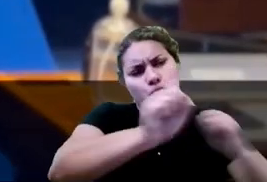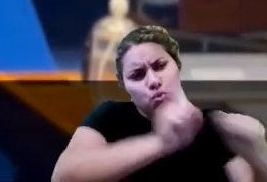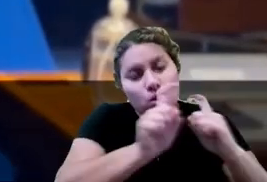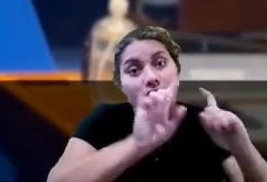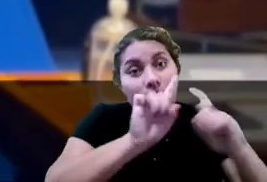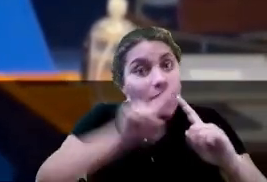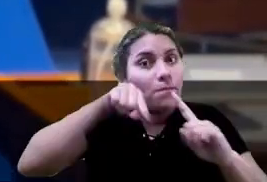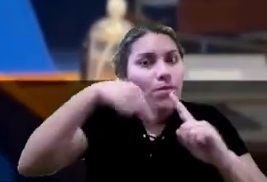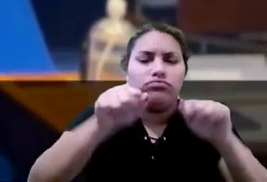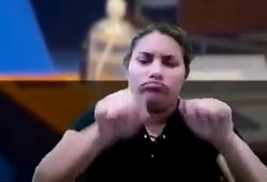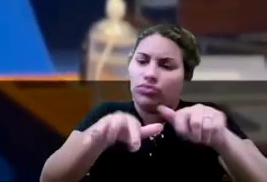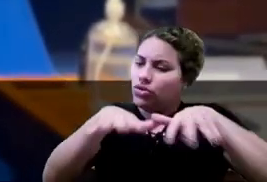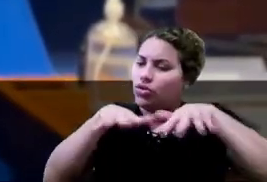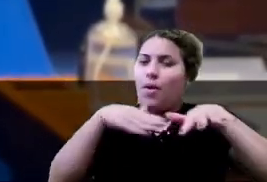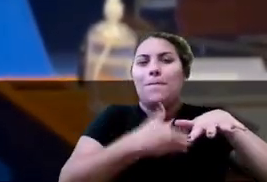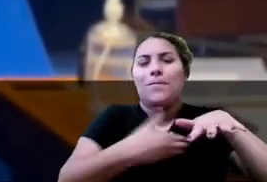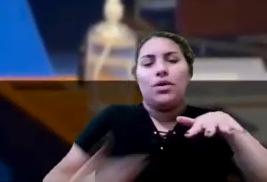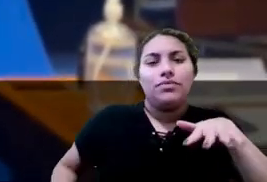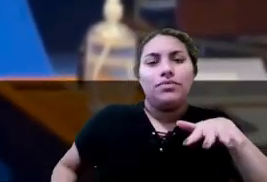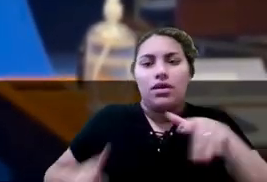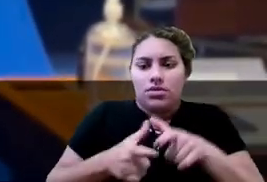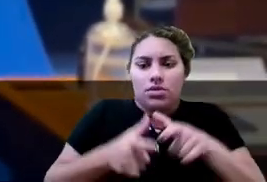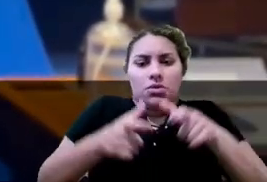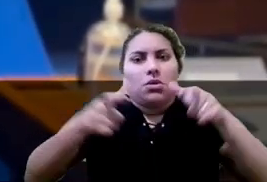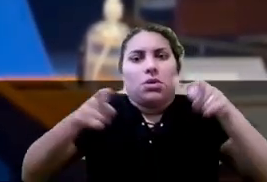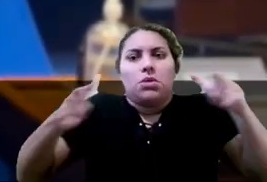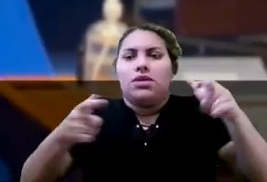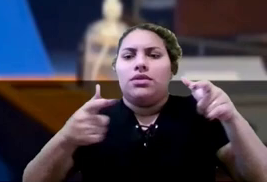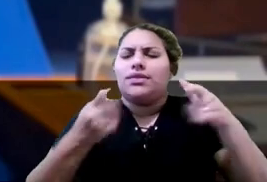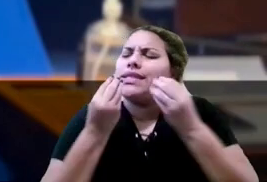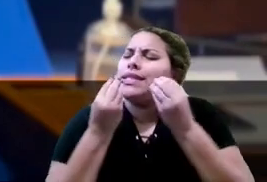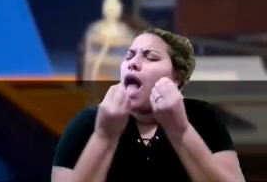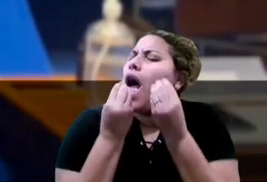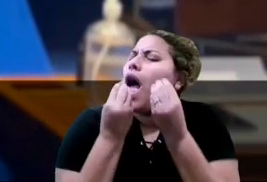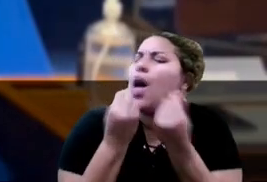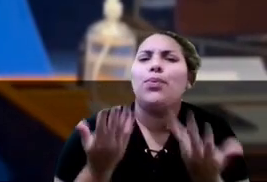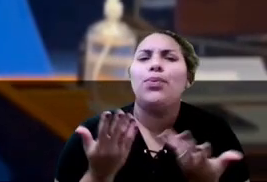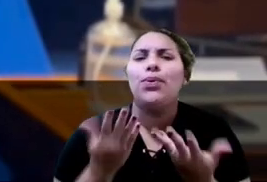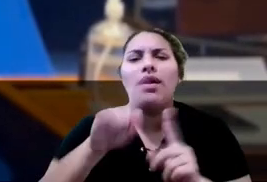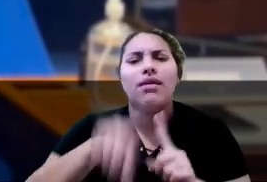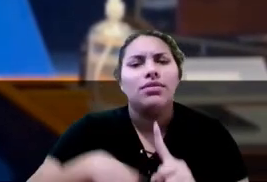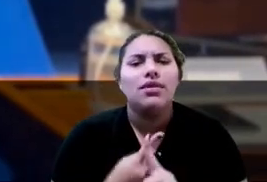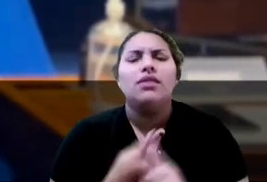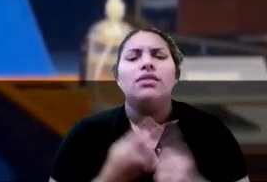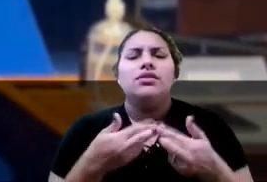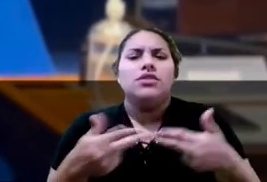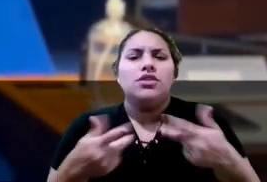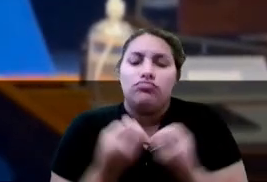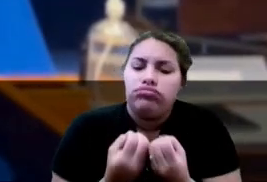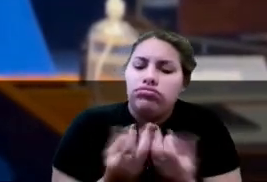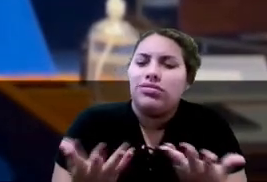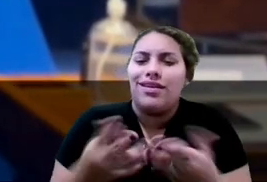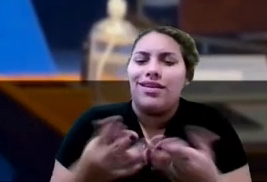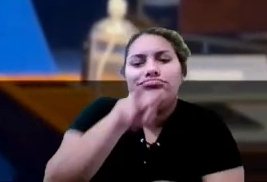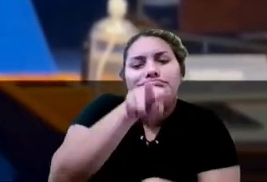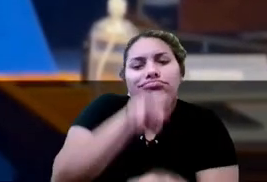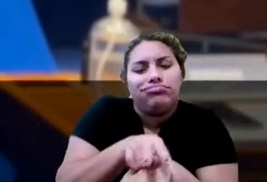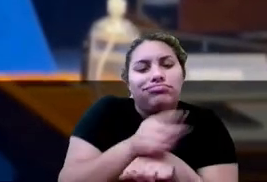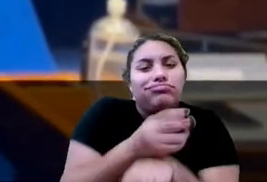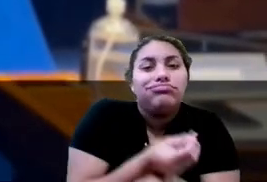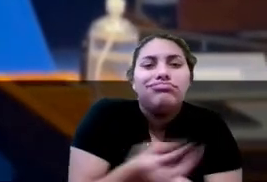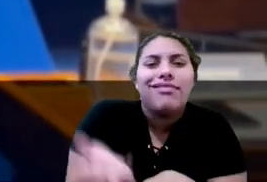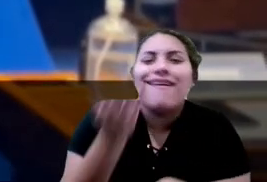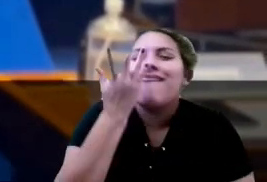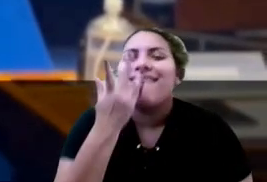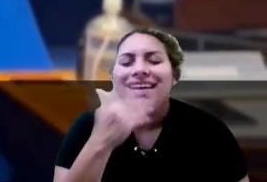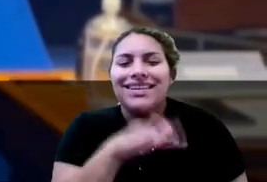them after a public hearing that adds flavors to the milk